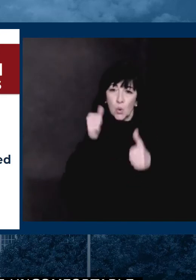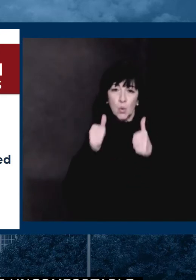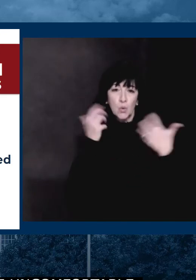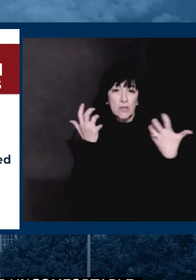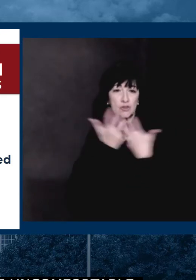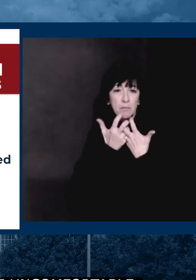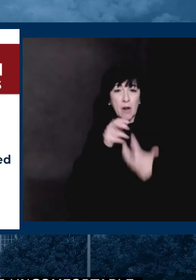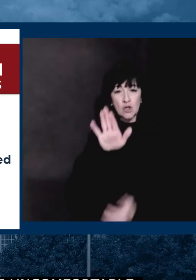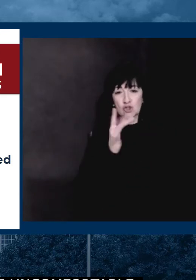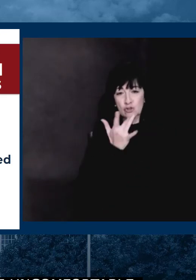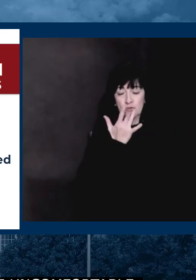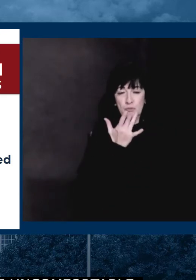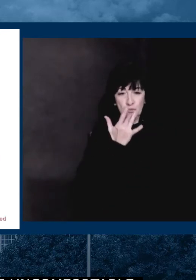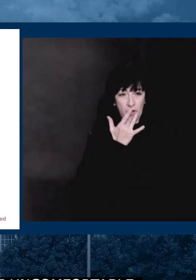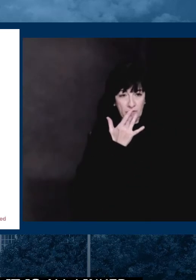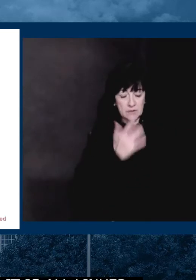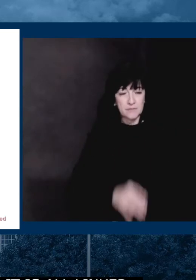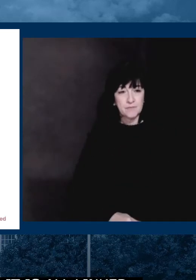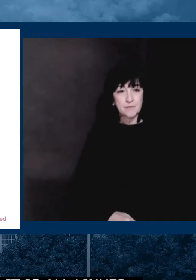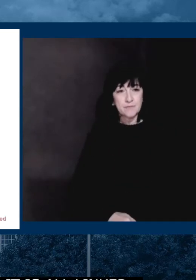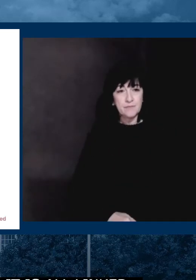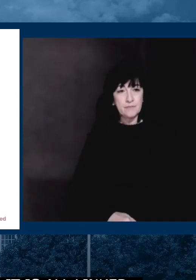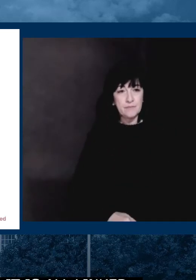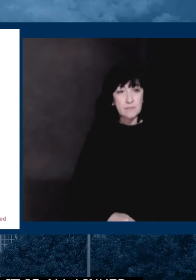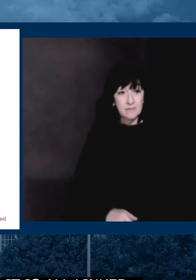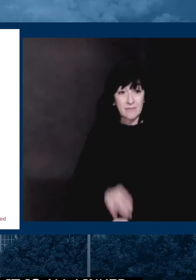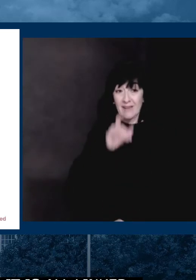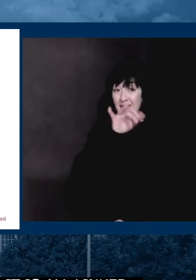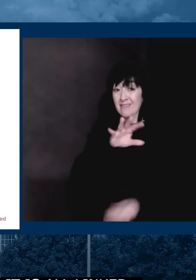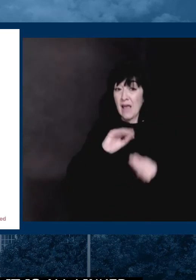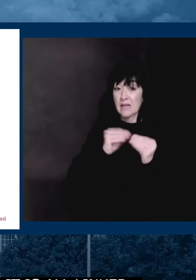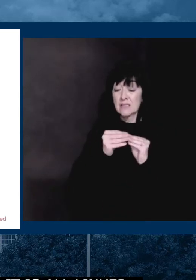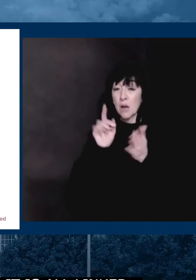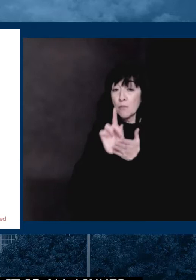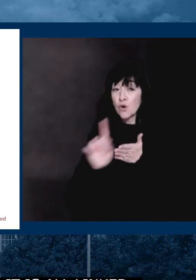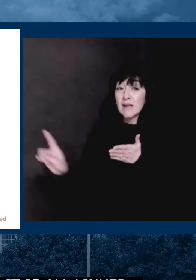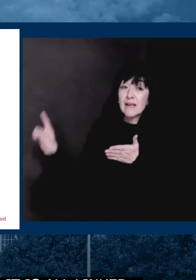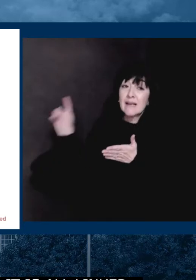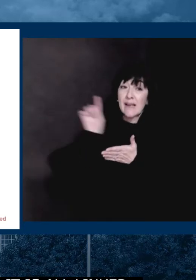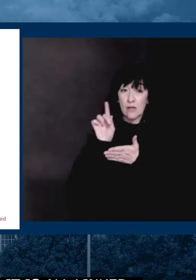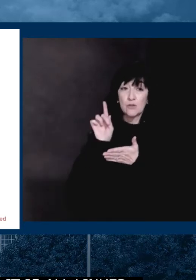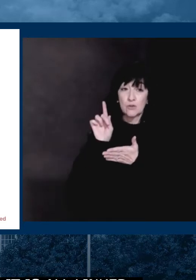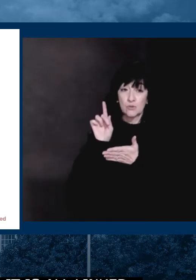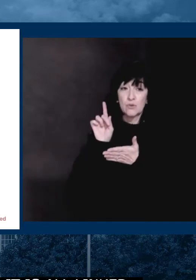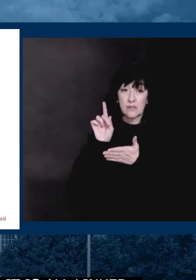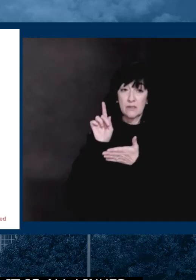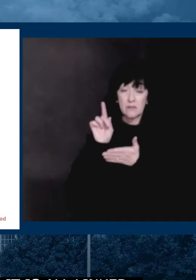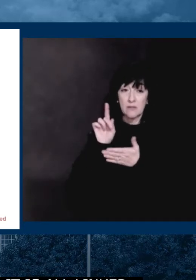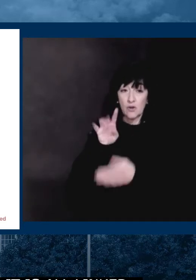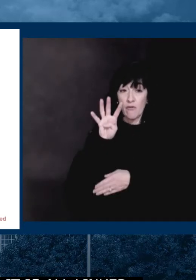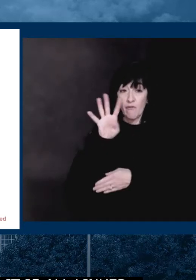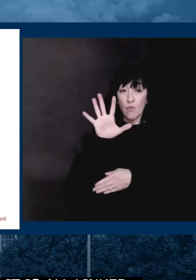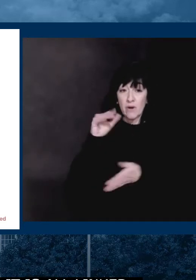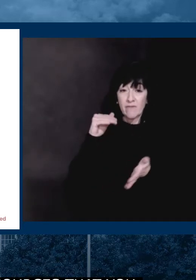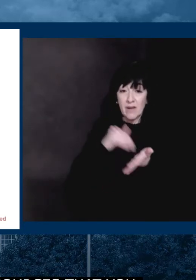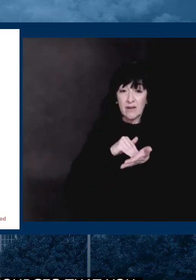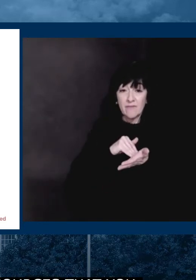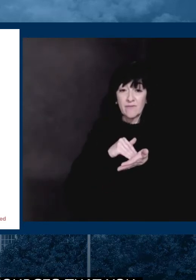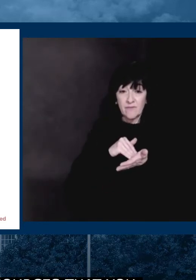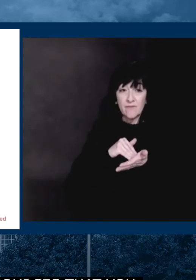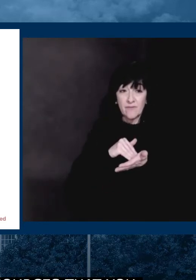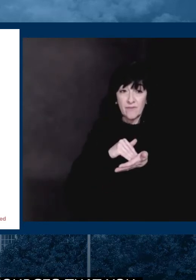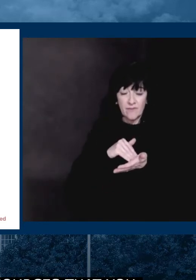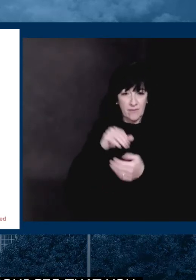Getting into the numbers for testing the last week. So we were at 45,000 last week, which yes, everybody's gonna say we dropped